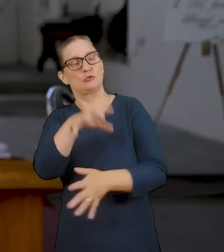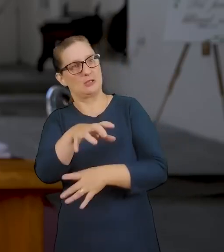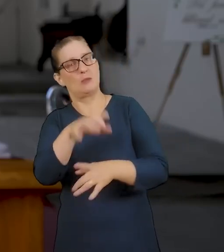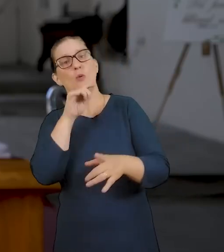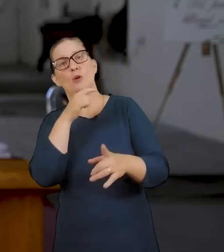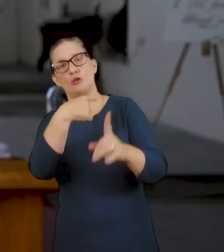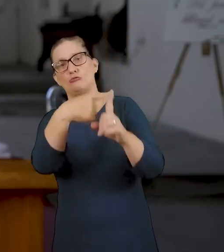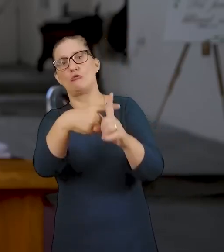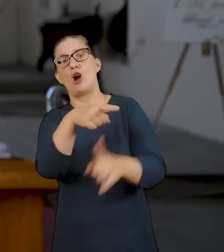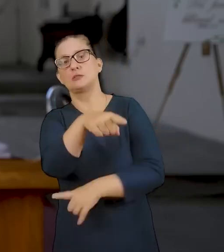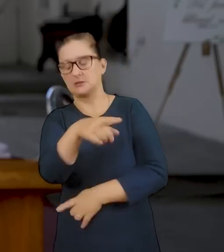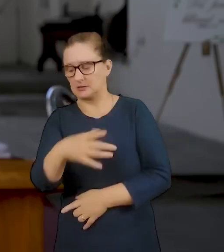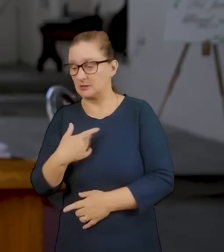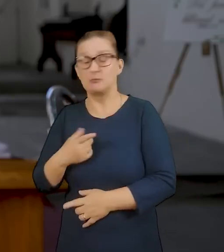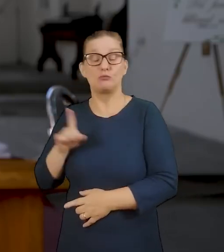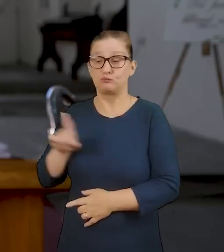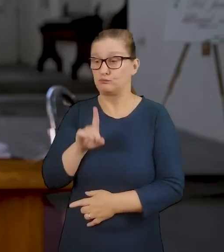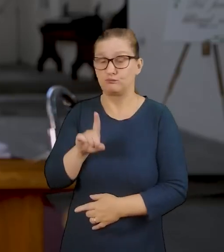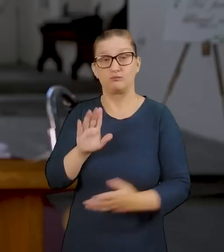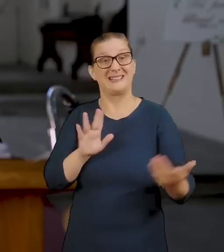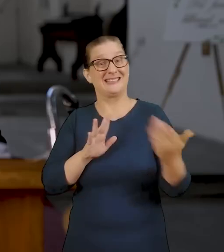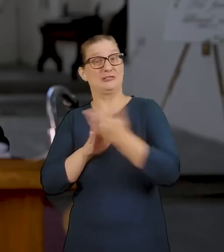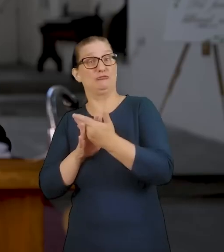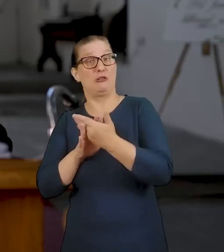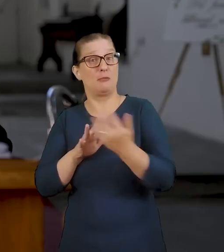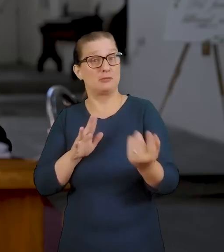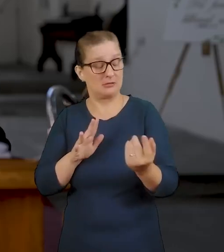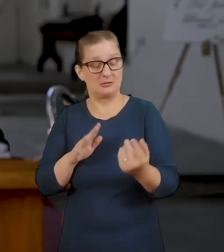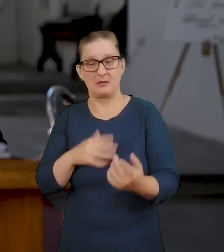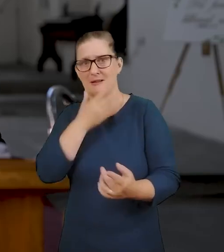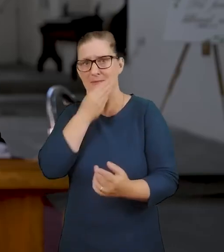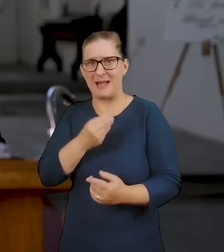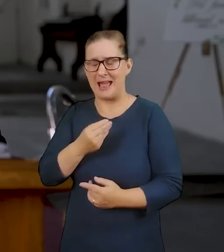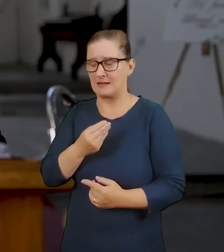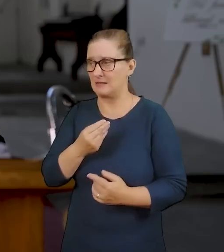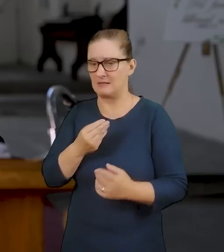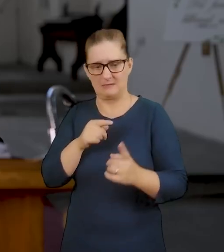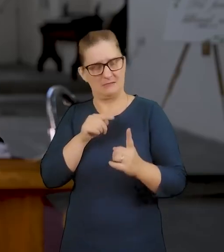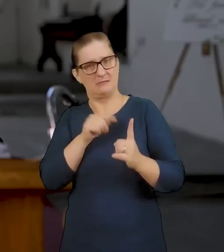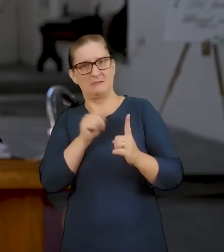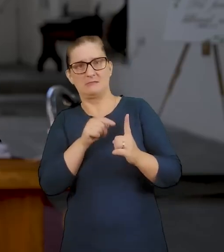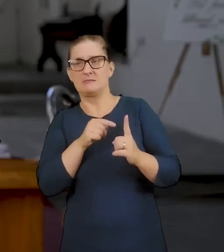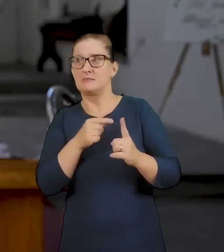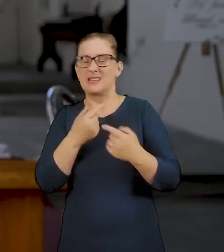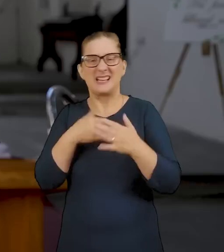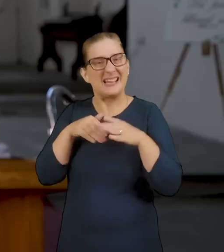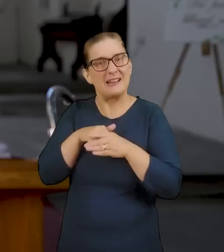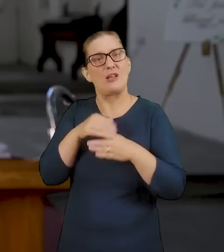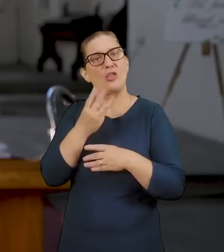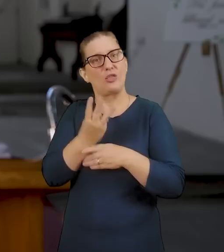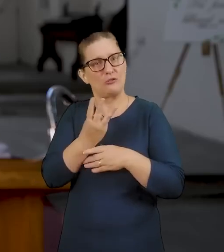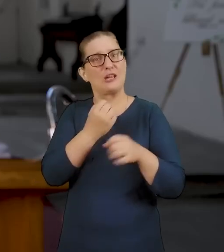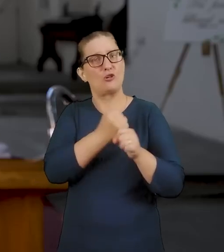Jerusalem and to the cross. He's not long set off when he is interrupted. We find the story of this man told